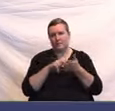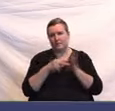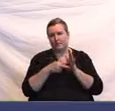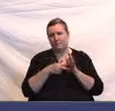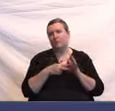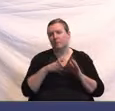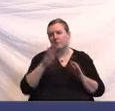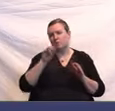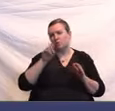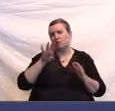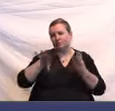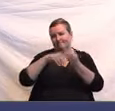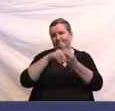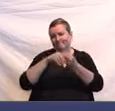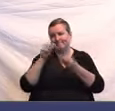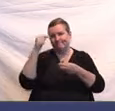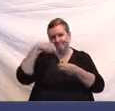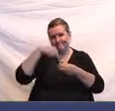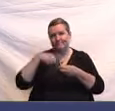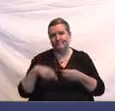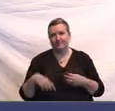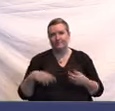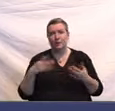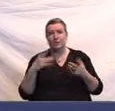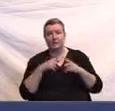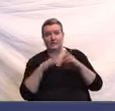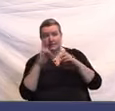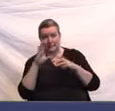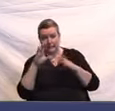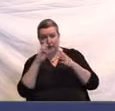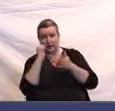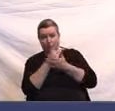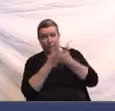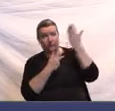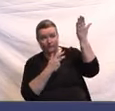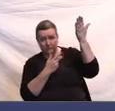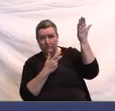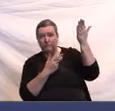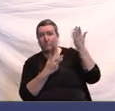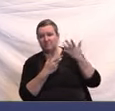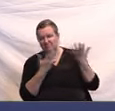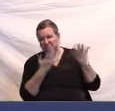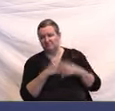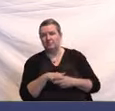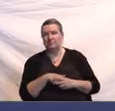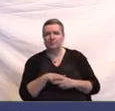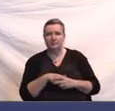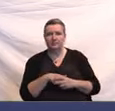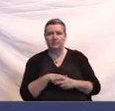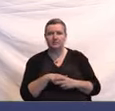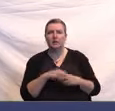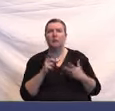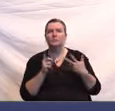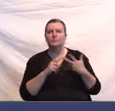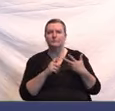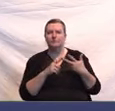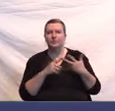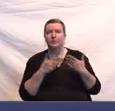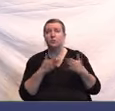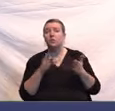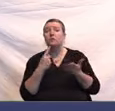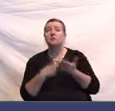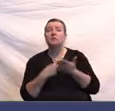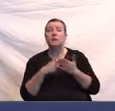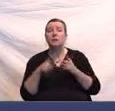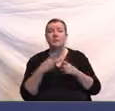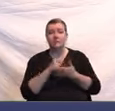that. We had a good meeting with legislative leadership at the end of last week, and a general discussion of what we think we're going to